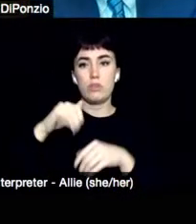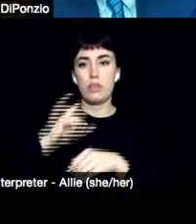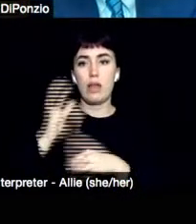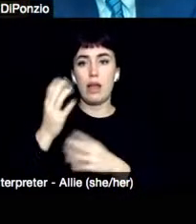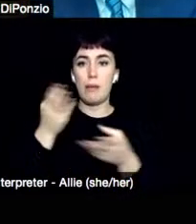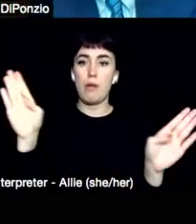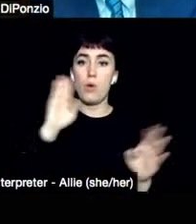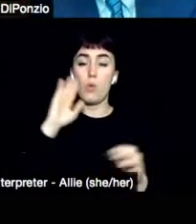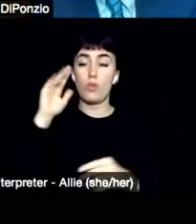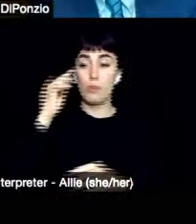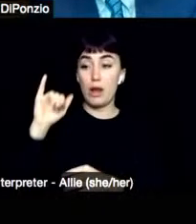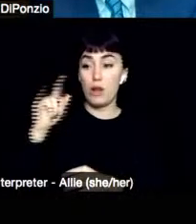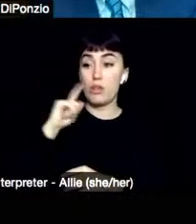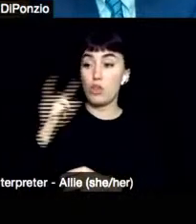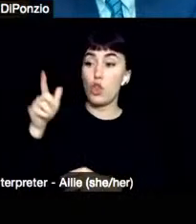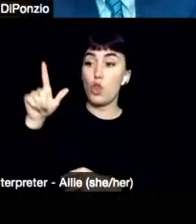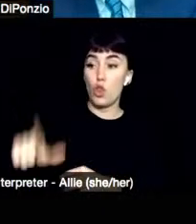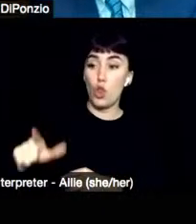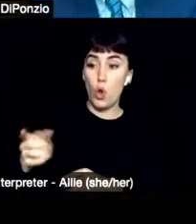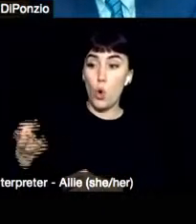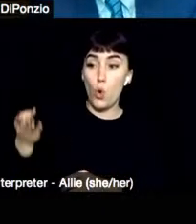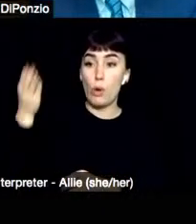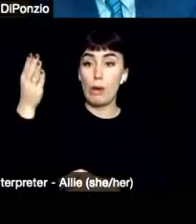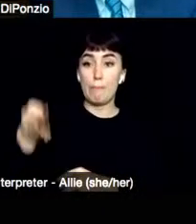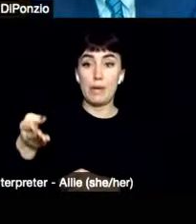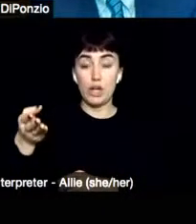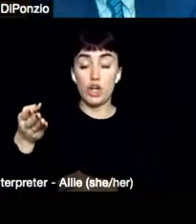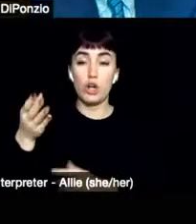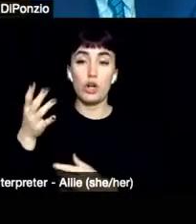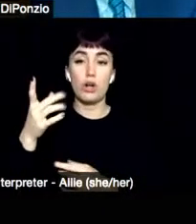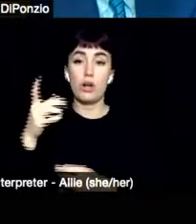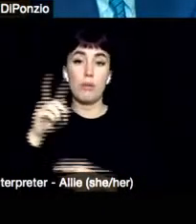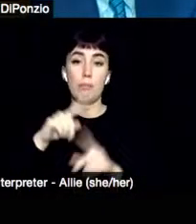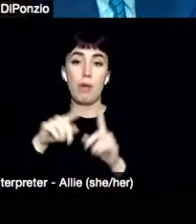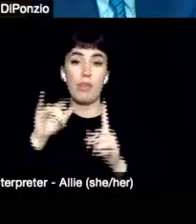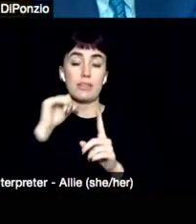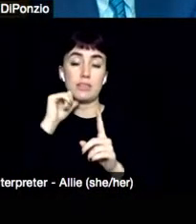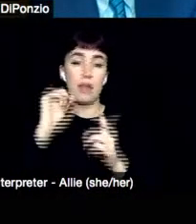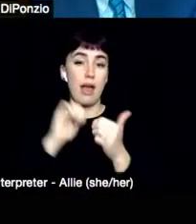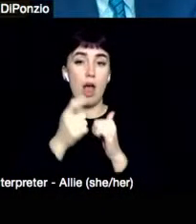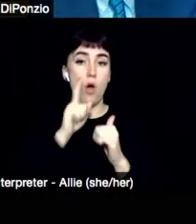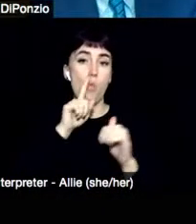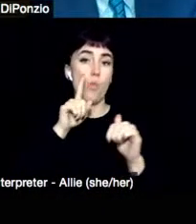open publicly. They're not here and we don't have access to that information. And